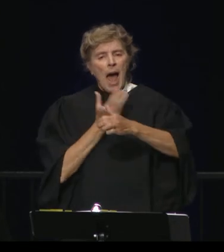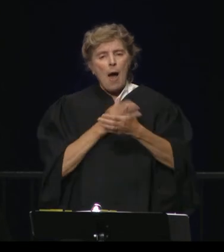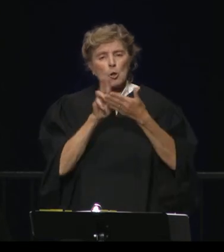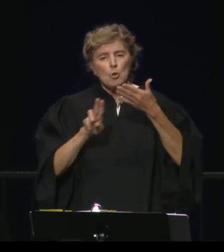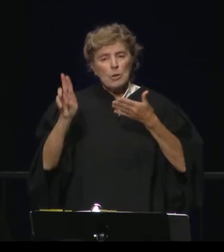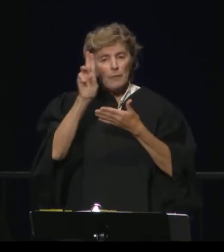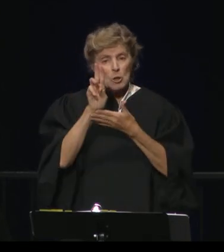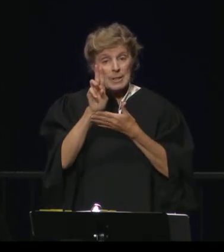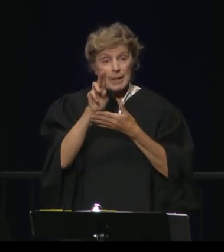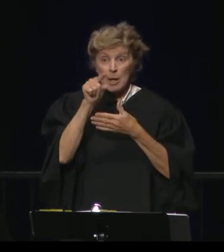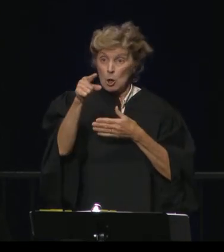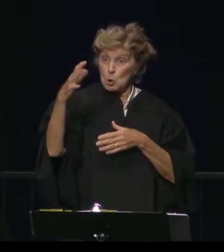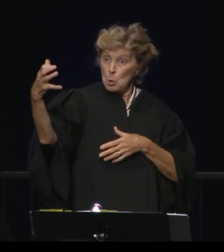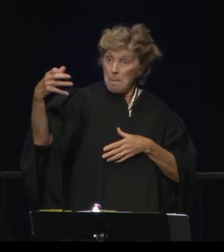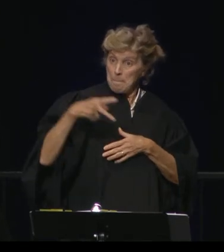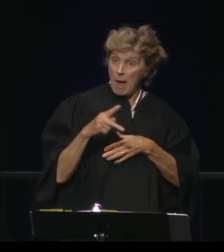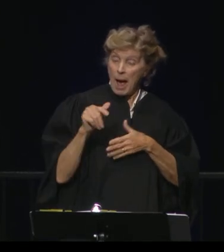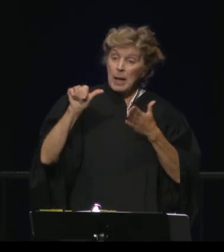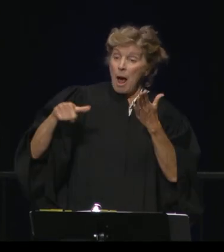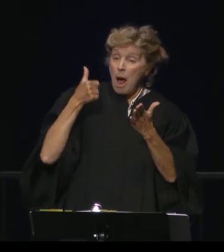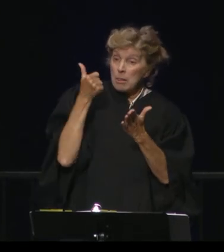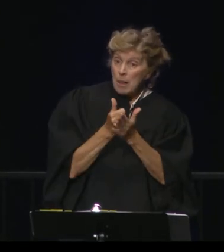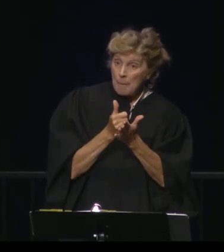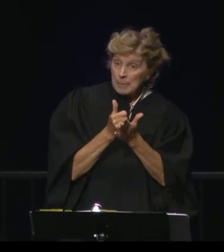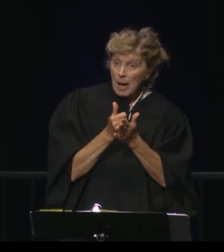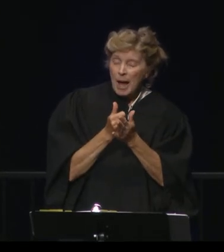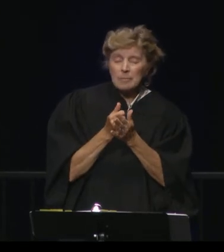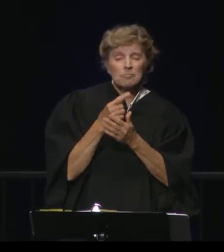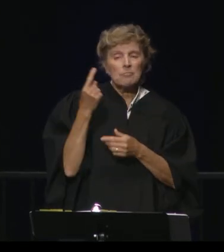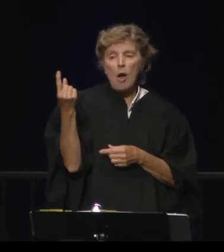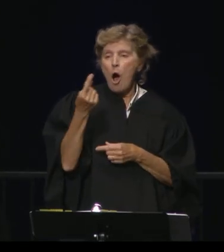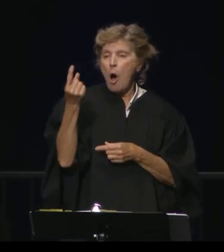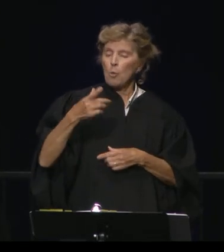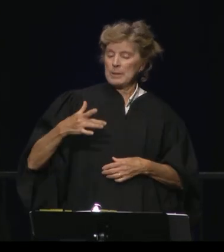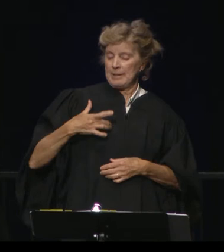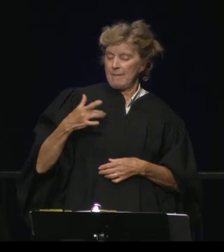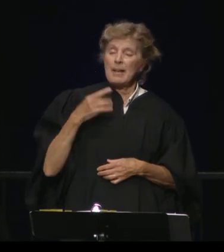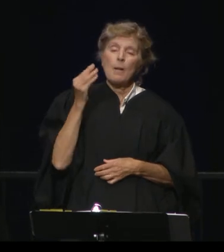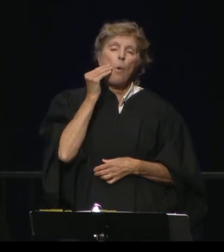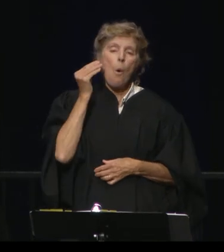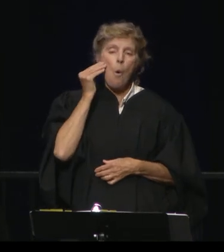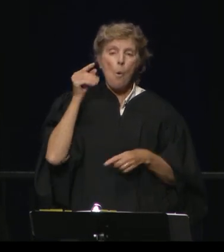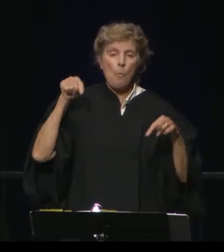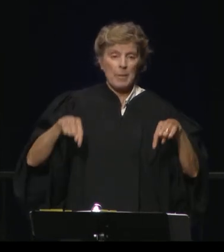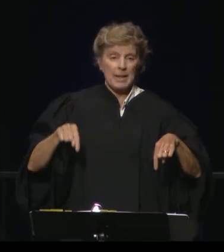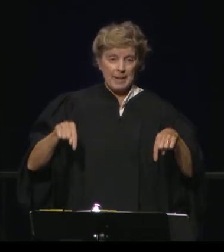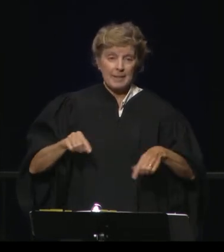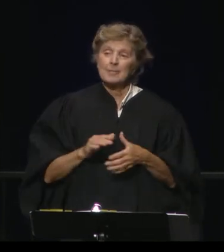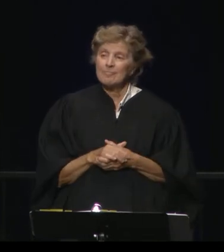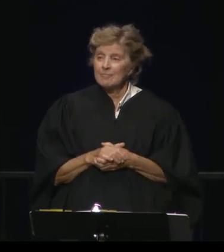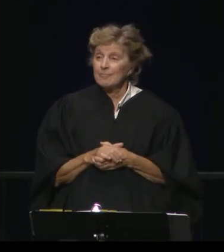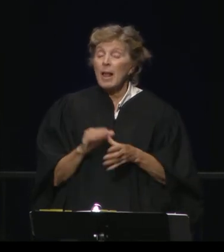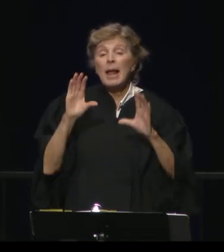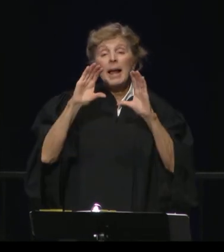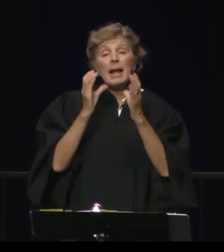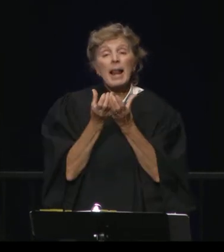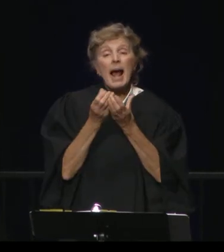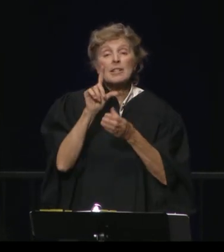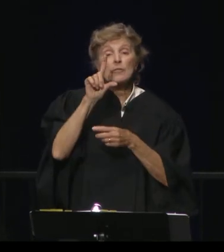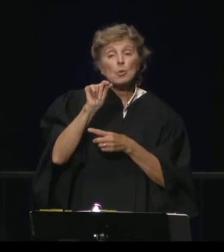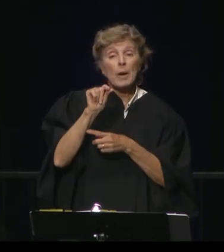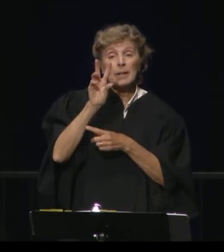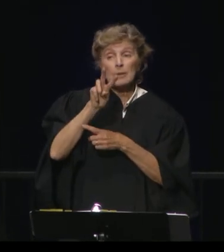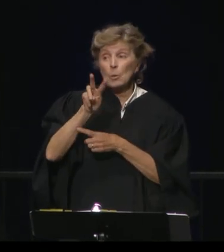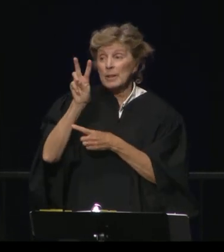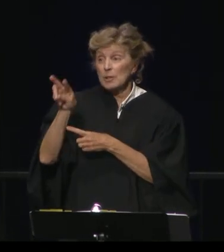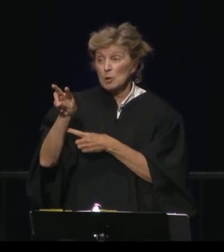alumni, you will always be at home. Class of 2022, the